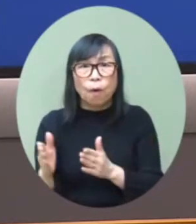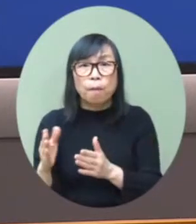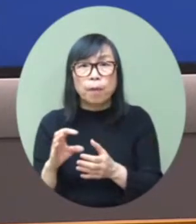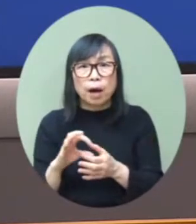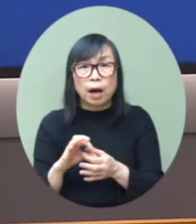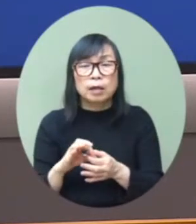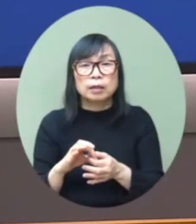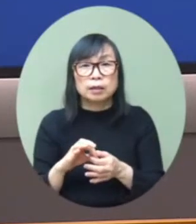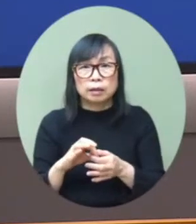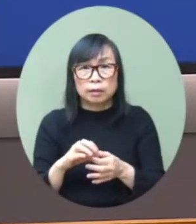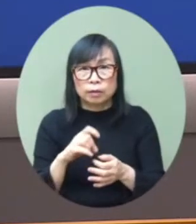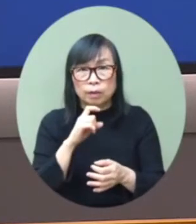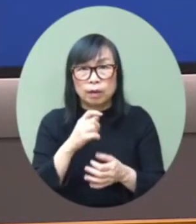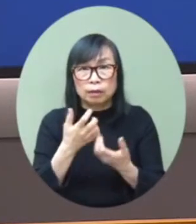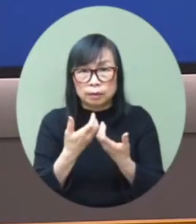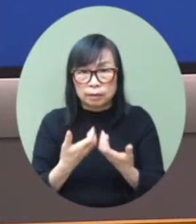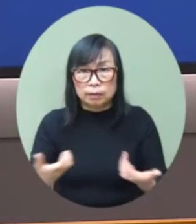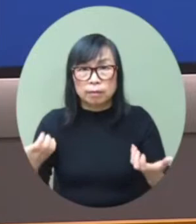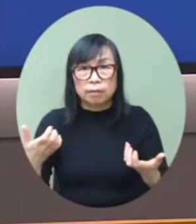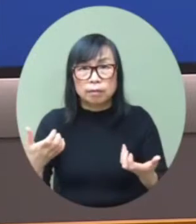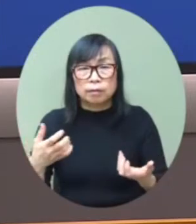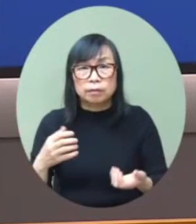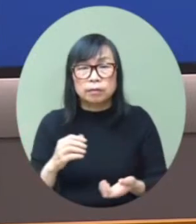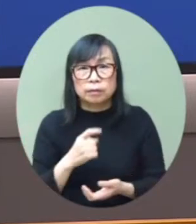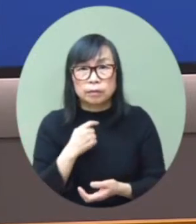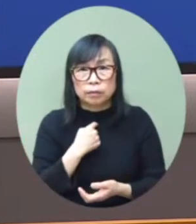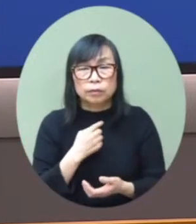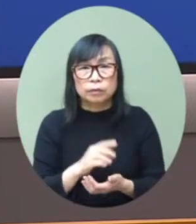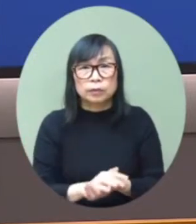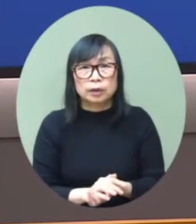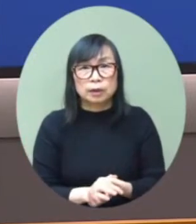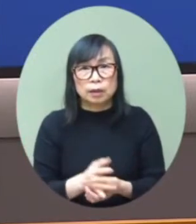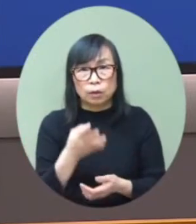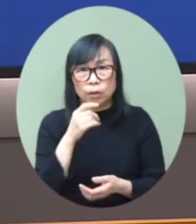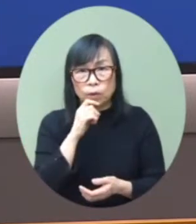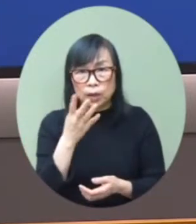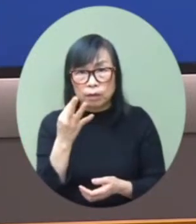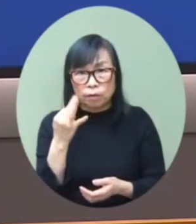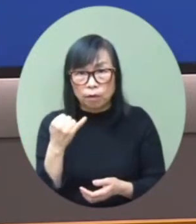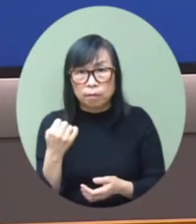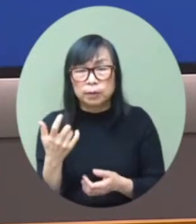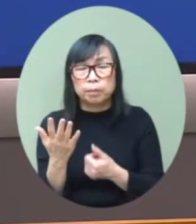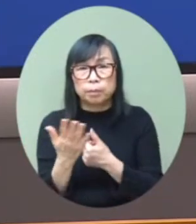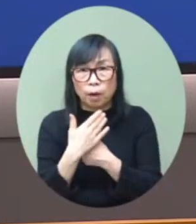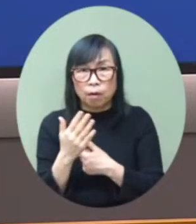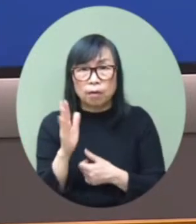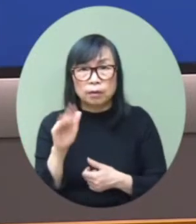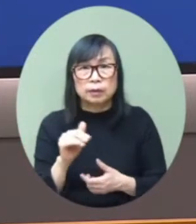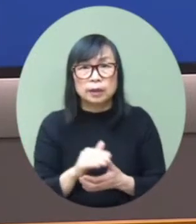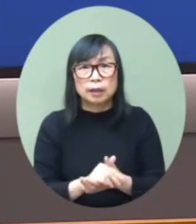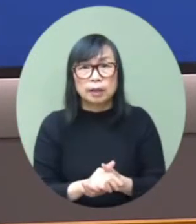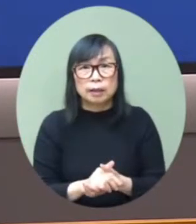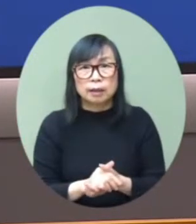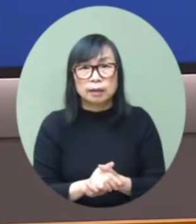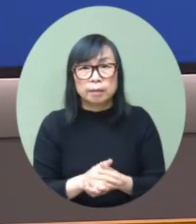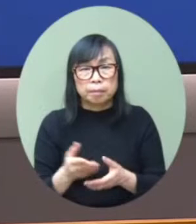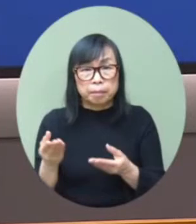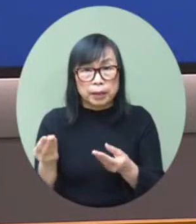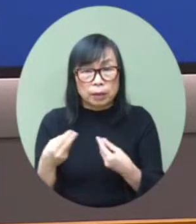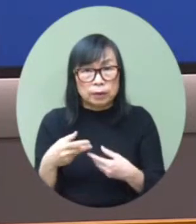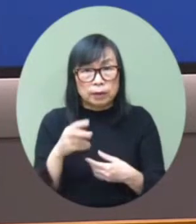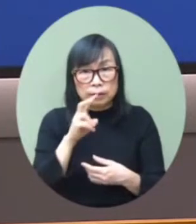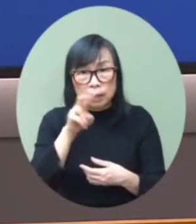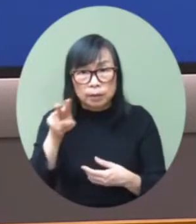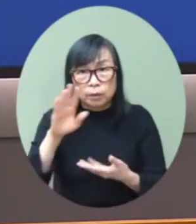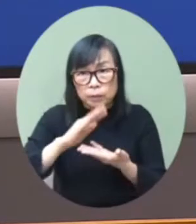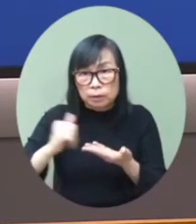good reference in several aspects. One is it has given us a good indication of the extent of